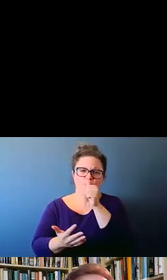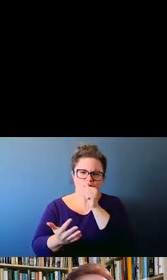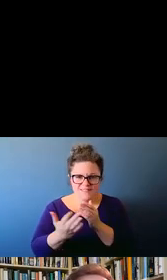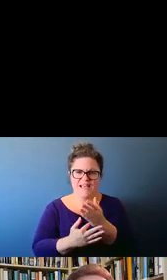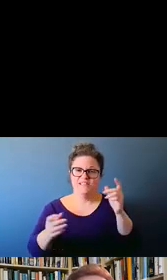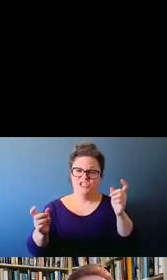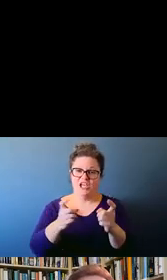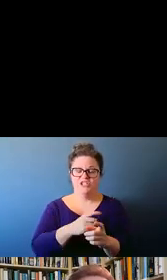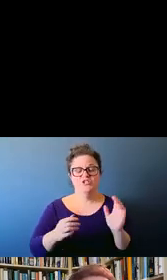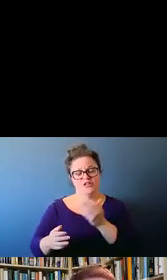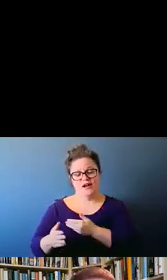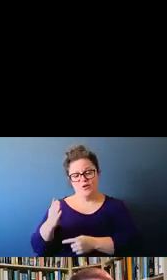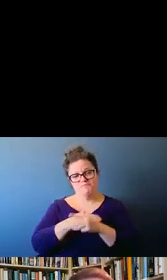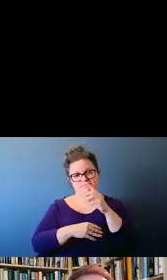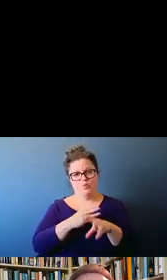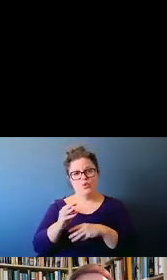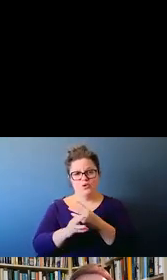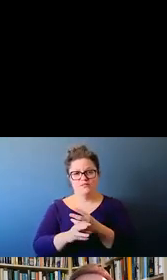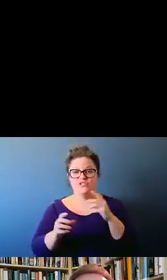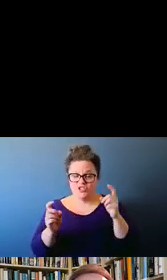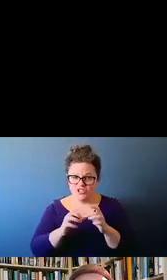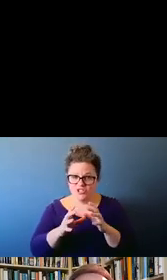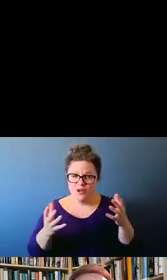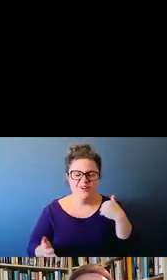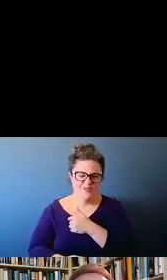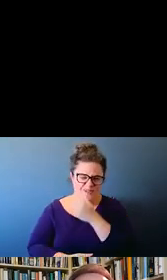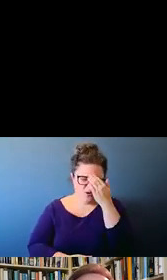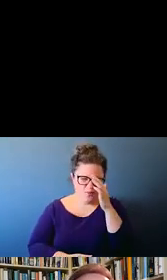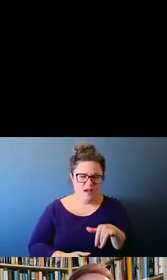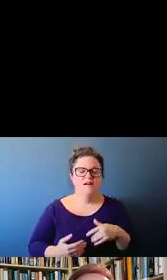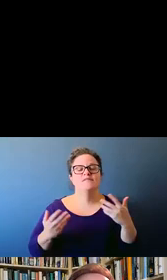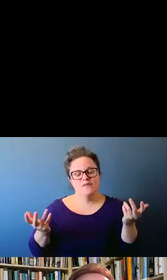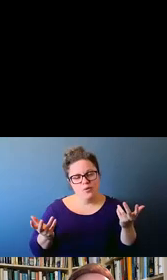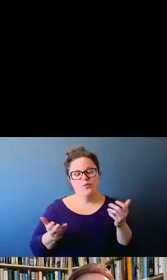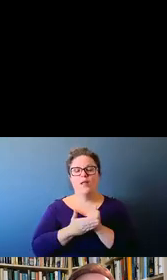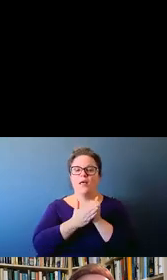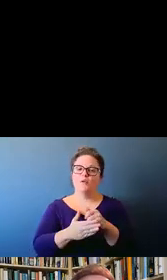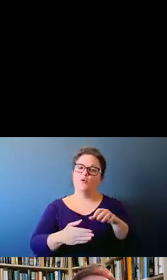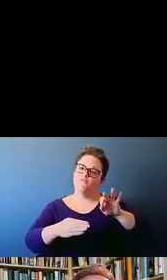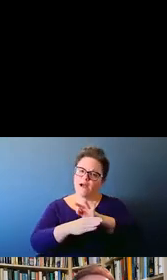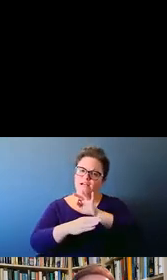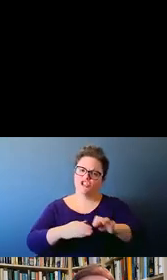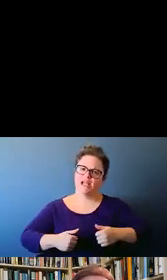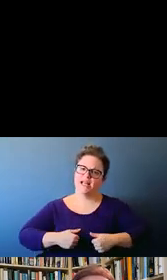change, as we all know, and being able to function in a changing world is